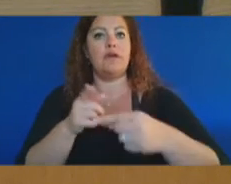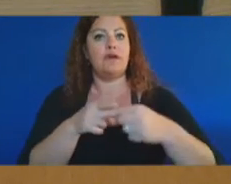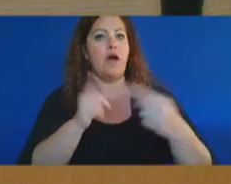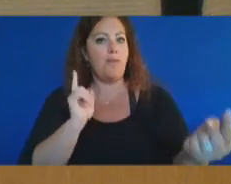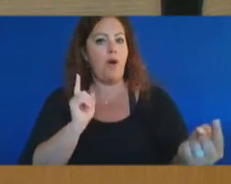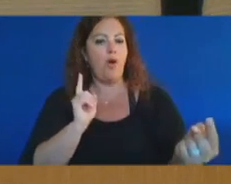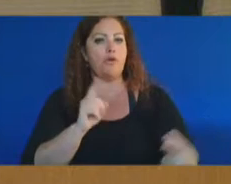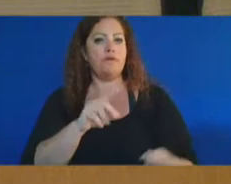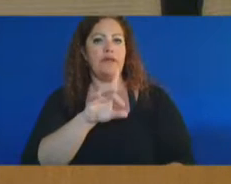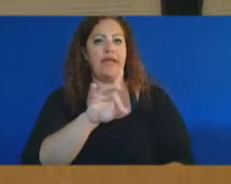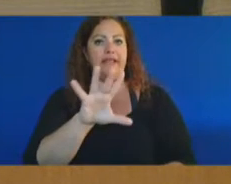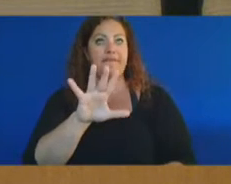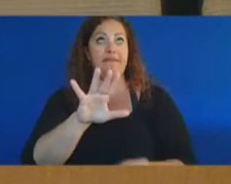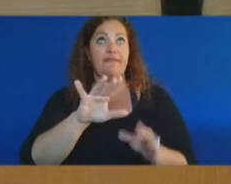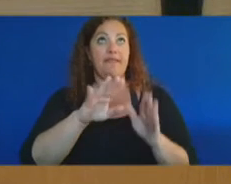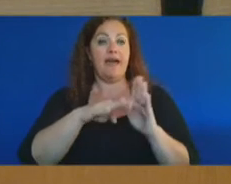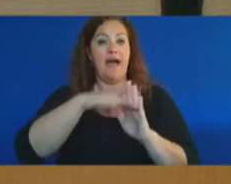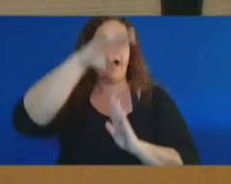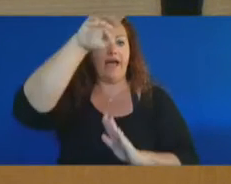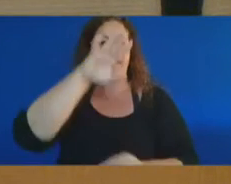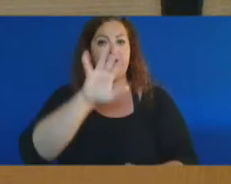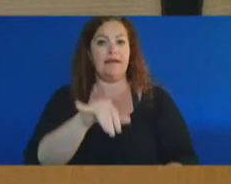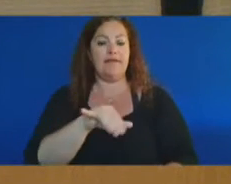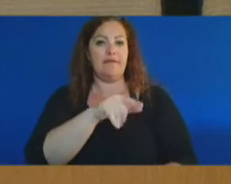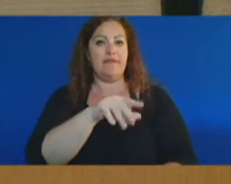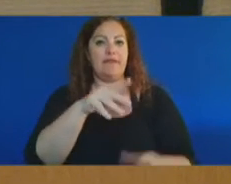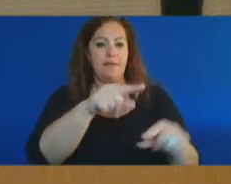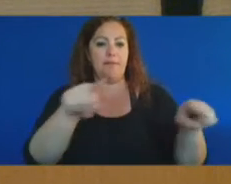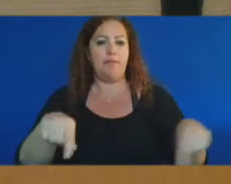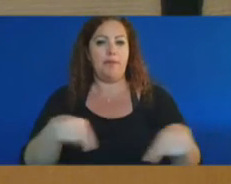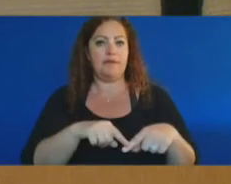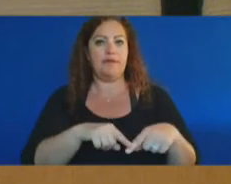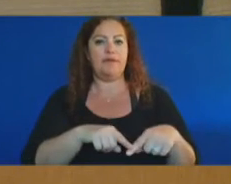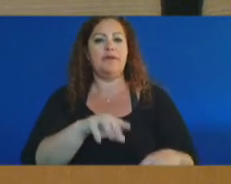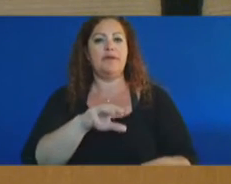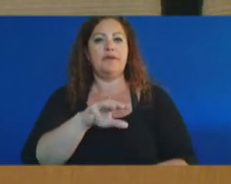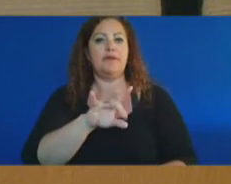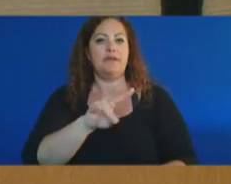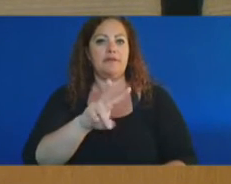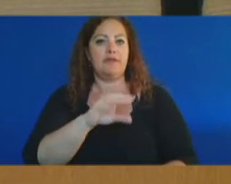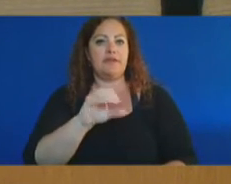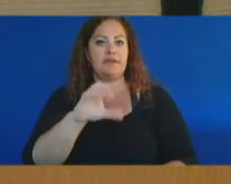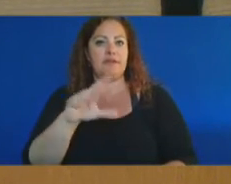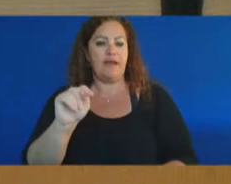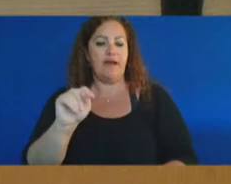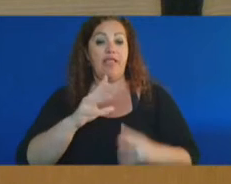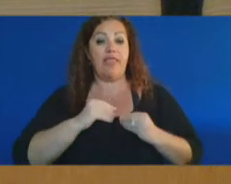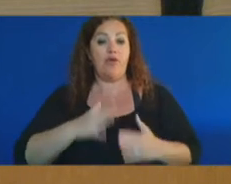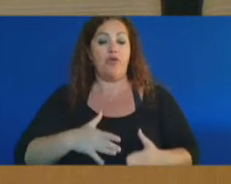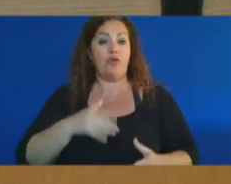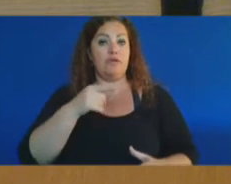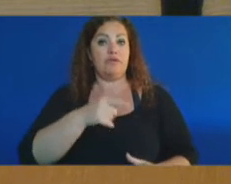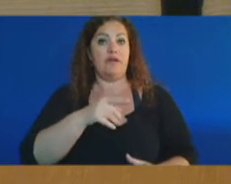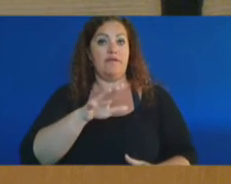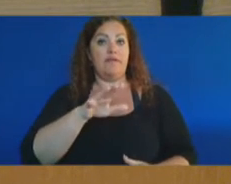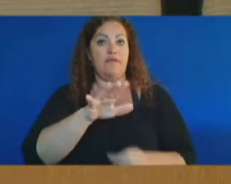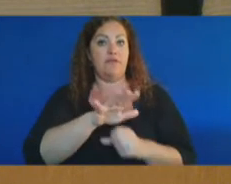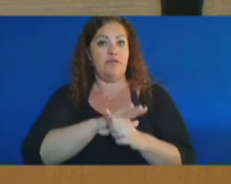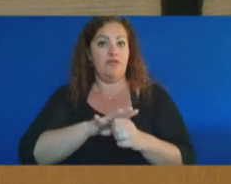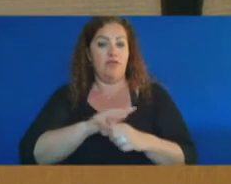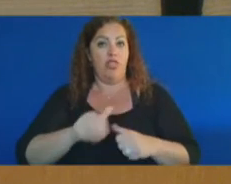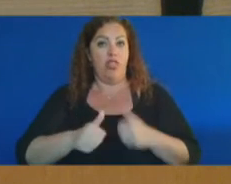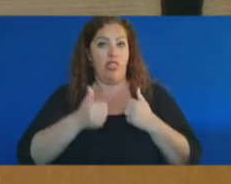the parcel at the northeast corner of East Boulevard and Scott the owners of our resident the owners and residents of